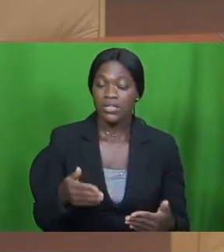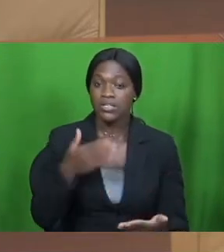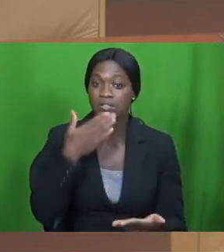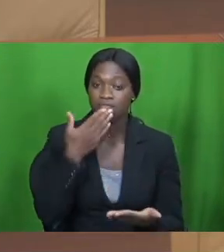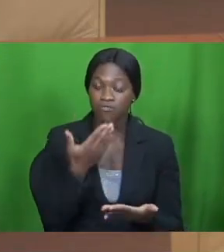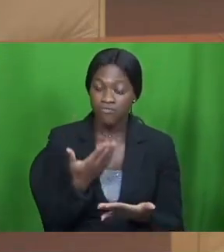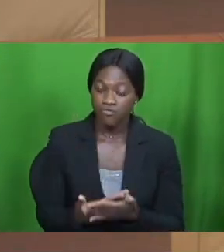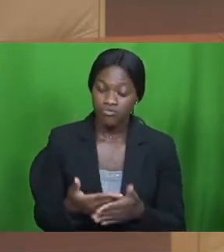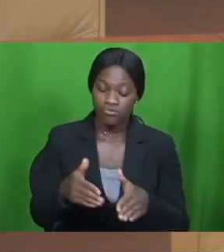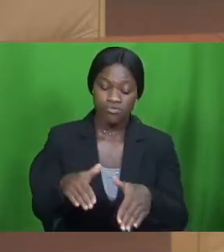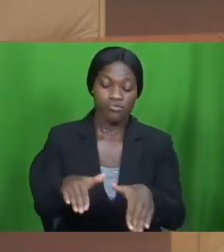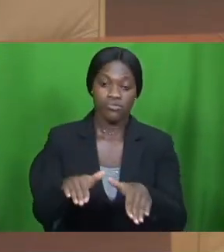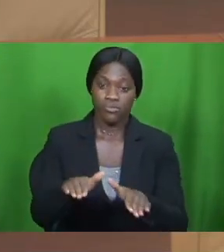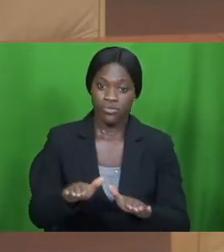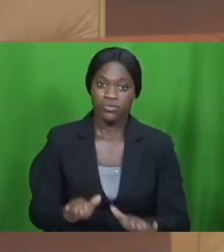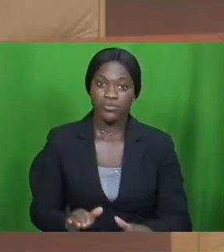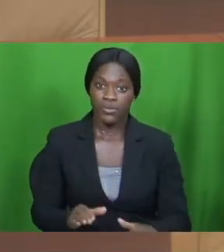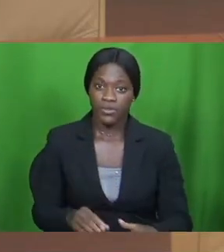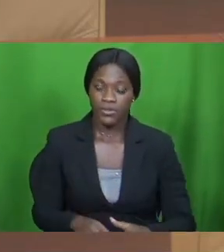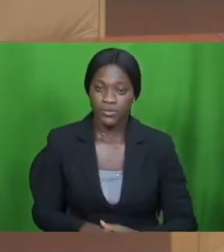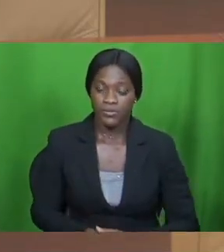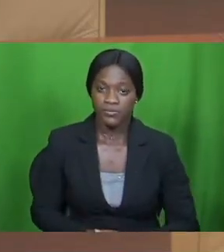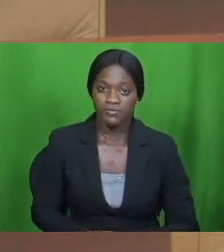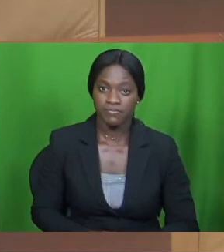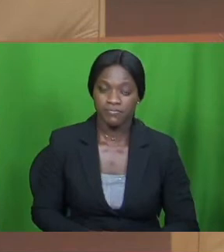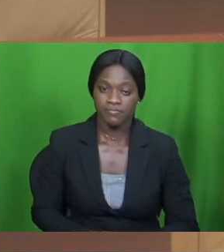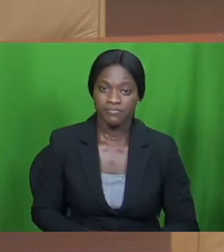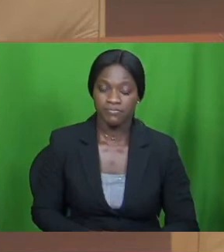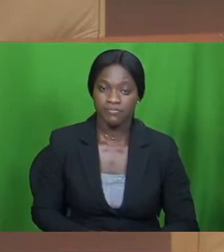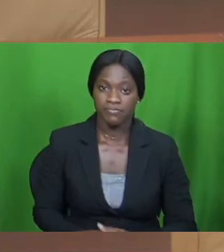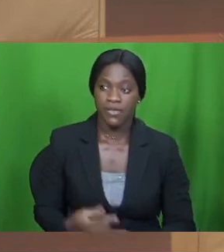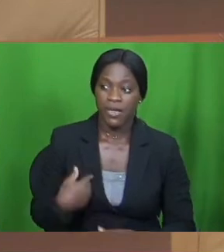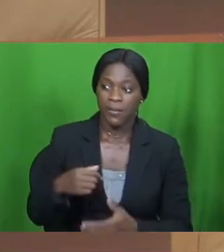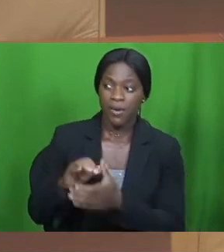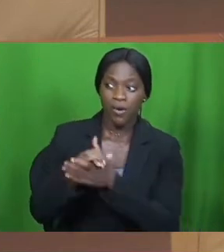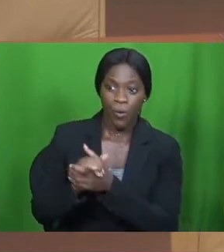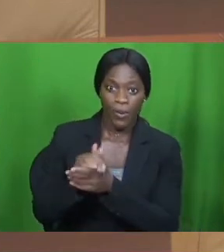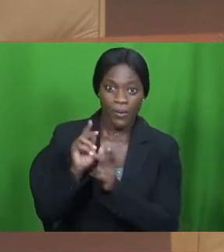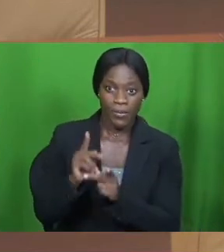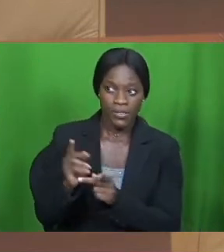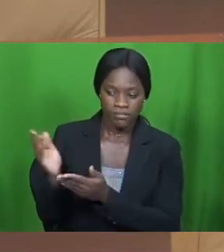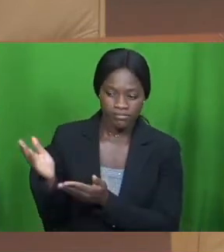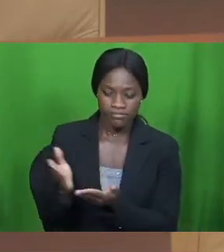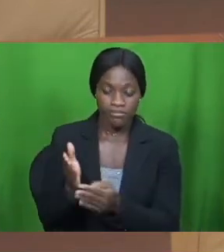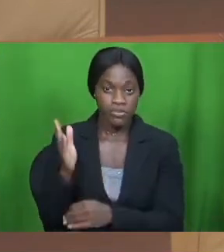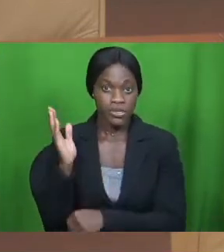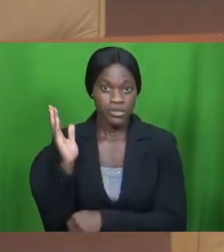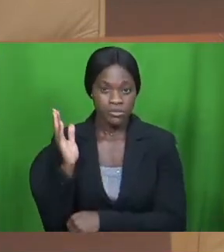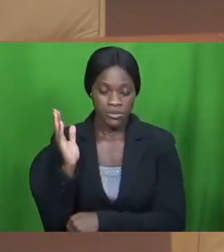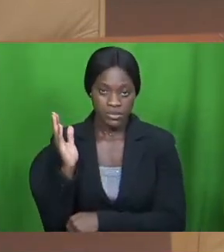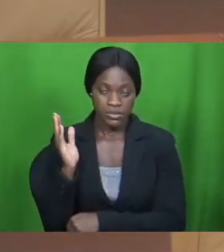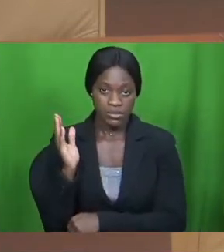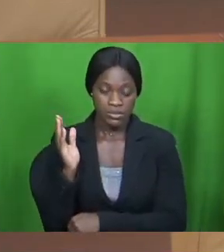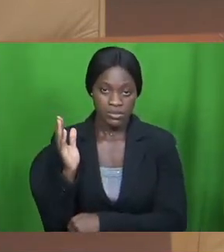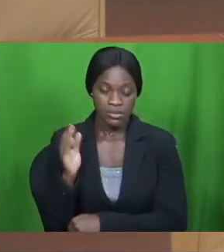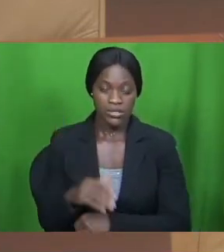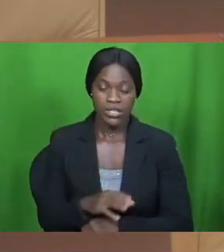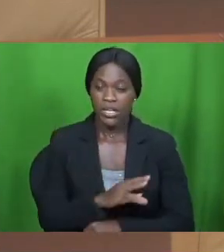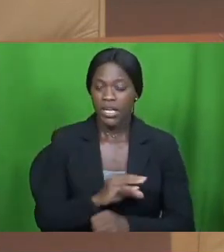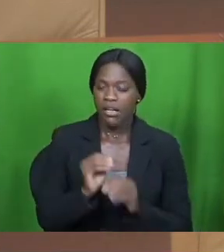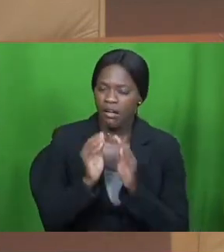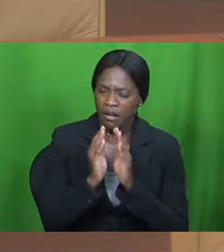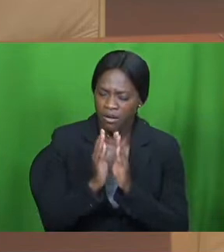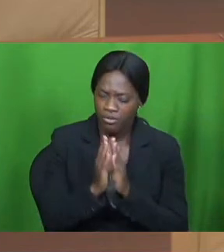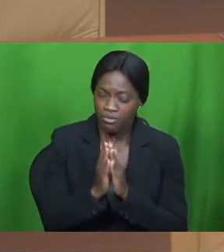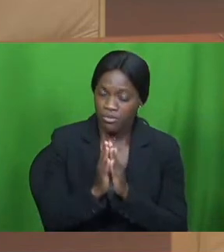send-off which he deserves. I commend the maker of the statement, and I pray